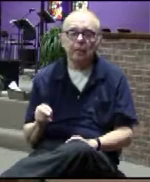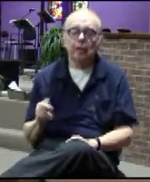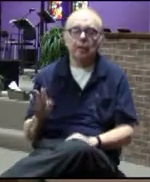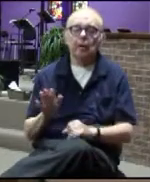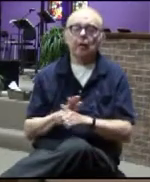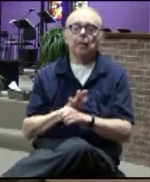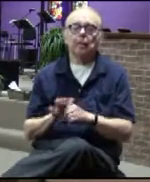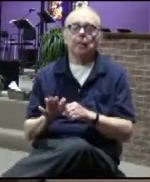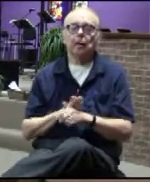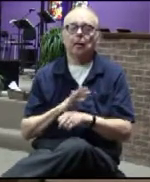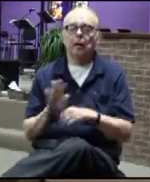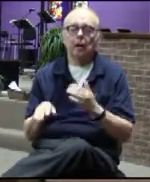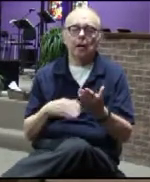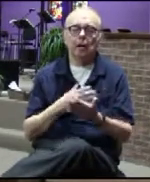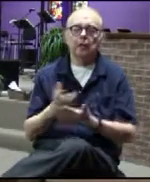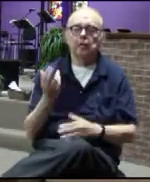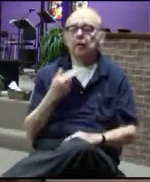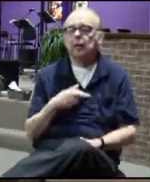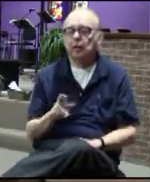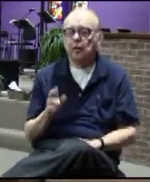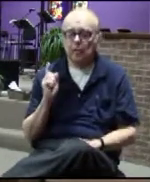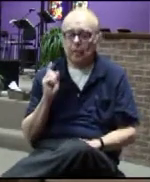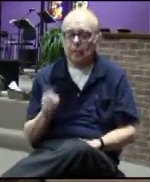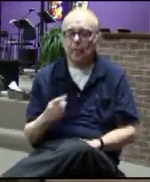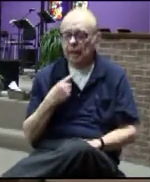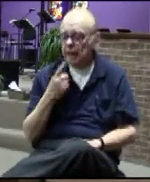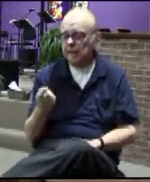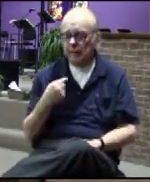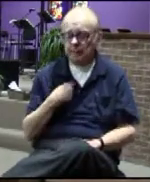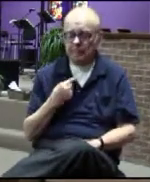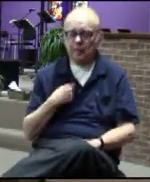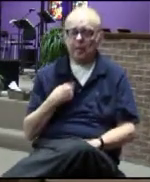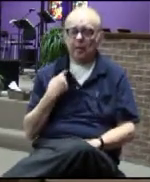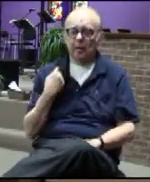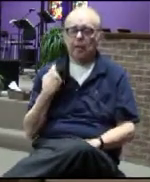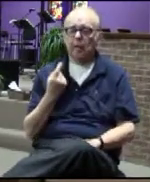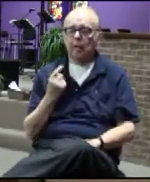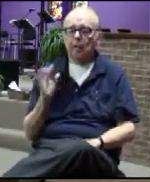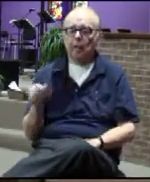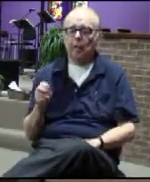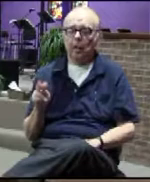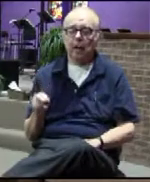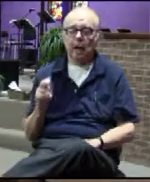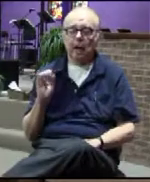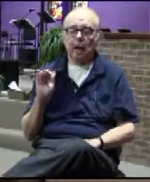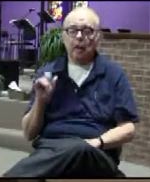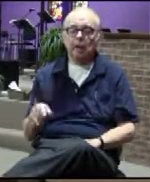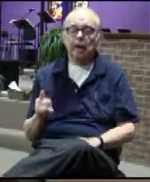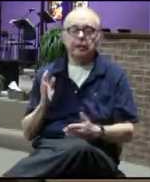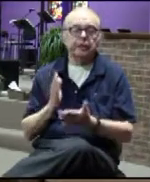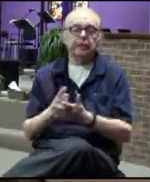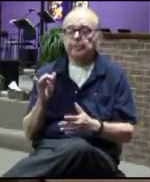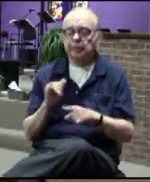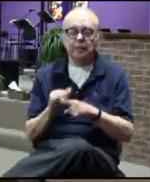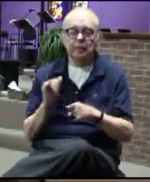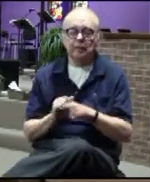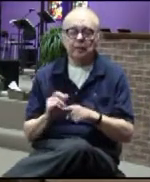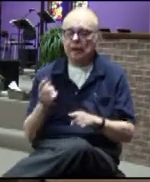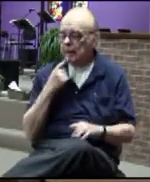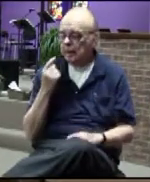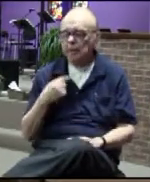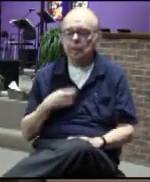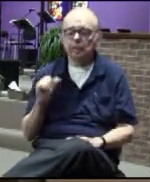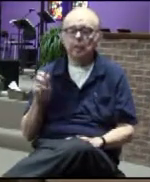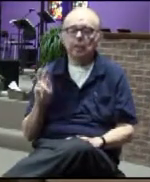fulfill all righteousness you tell me where John had to quit his cursing you tell me